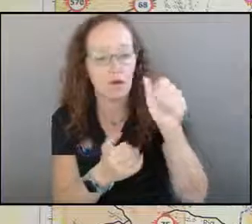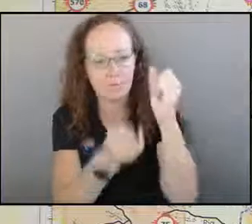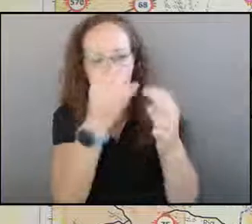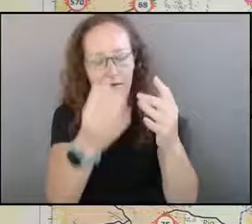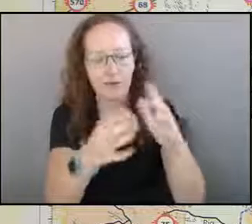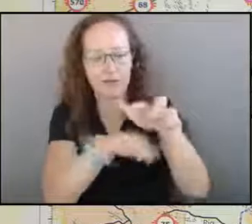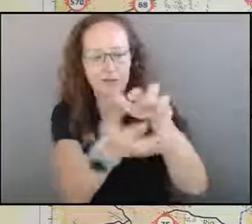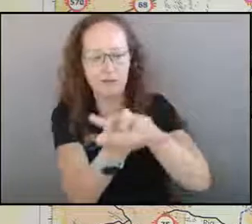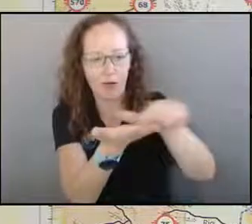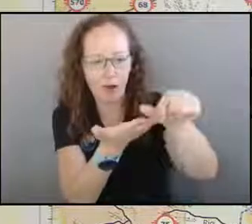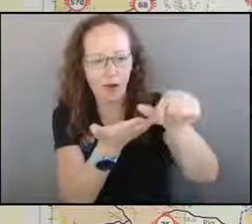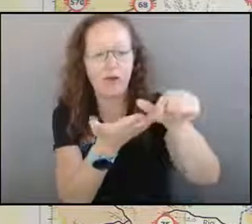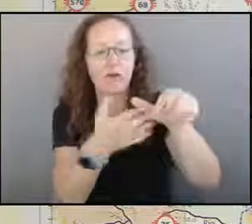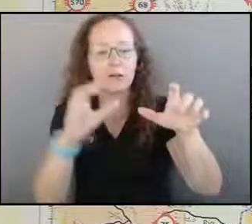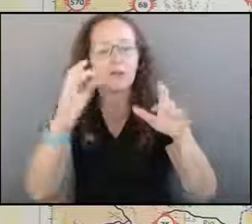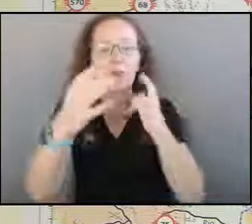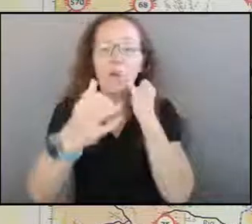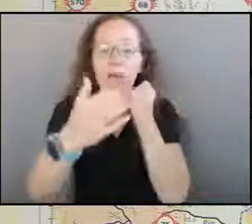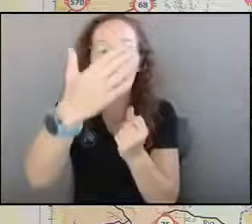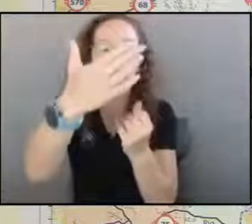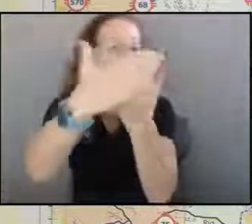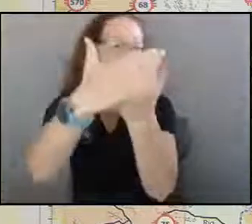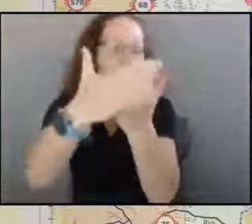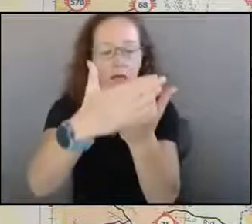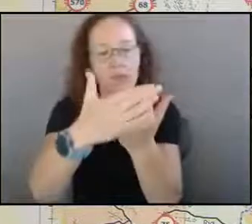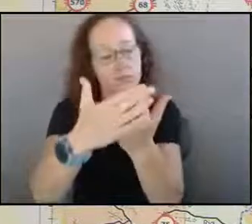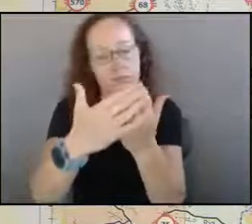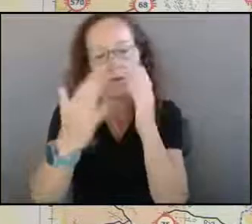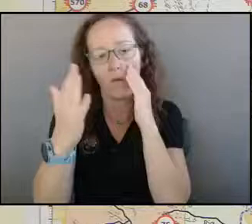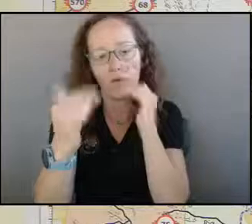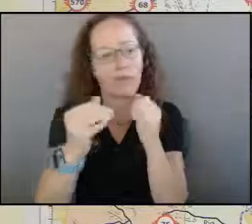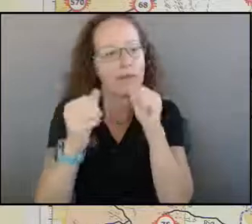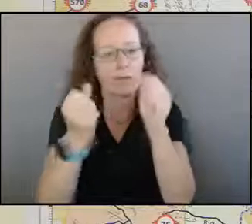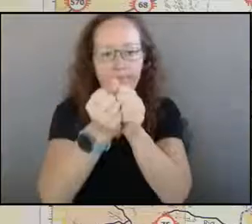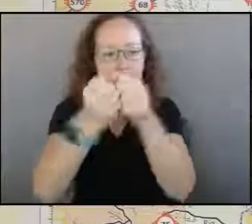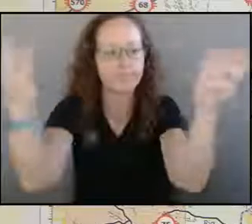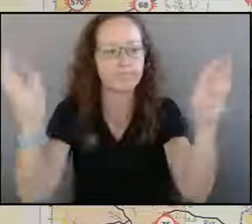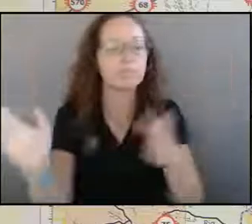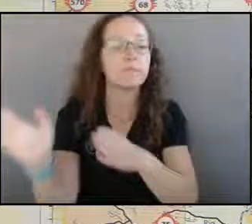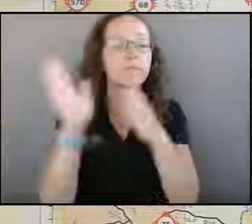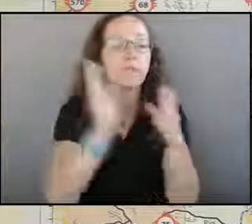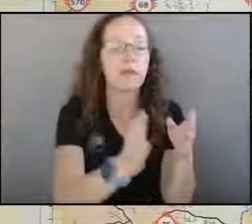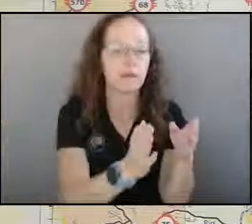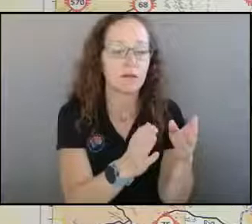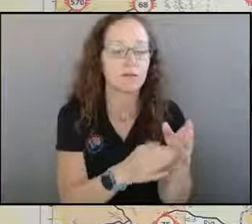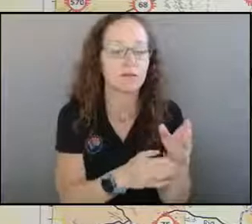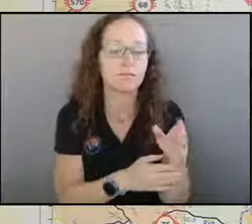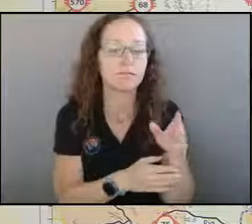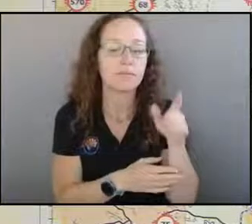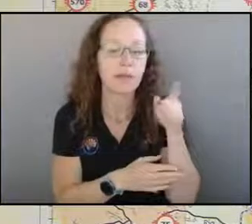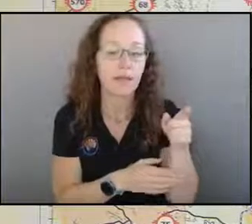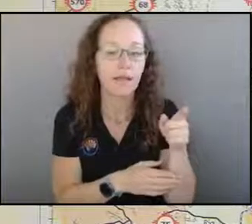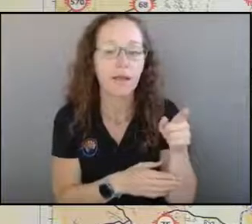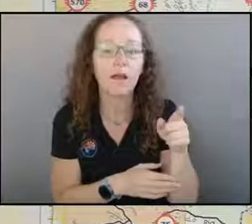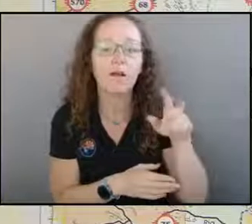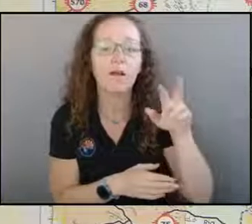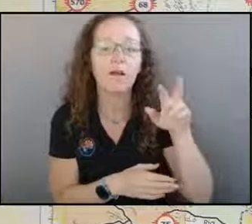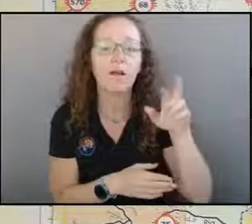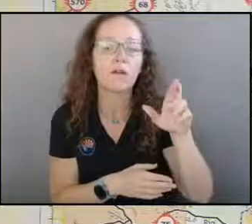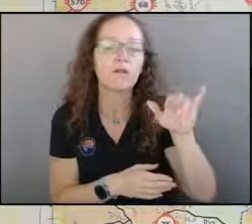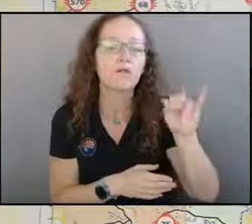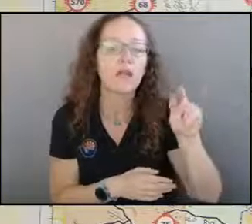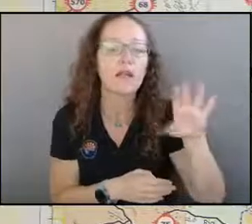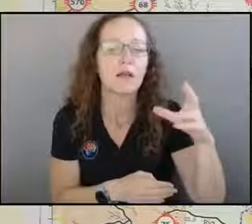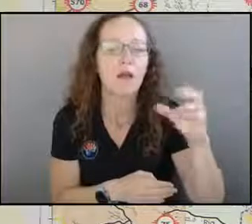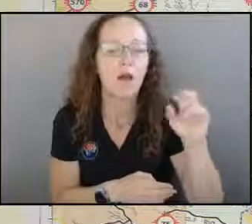between Chacon and Guadalupita on the northern end of the Rincons, the 3 hotshot crews that were in there today worked all the way